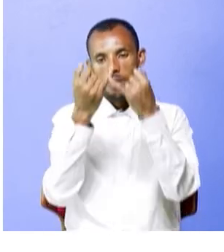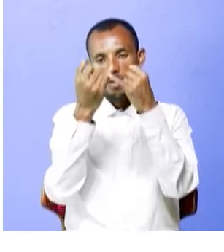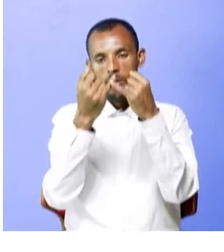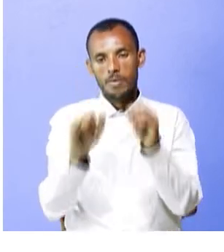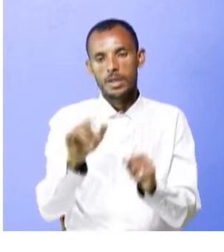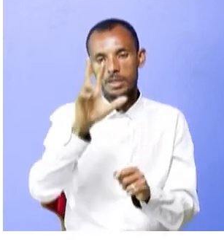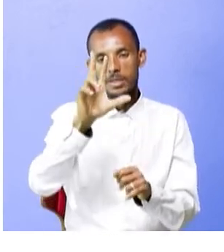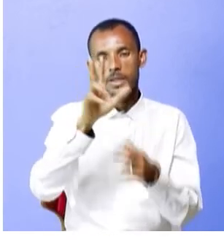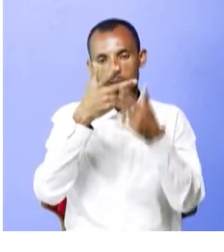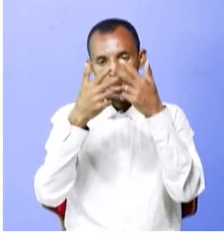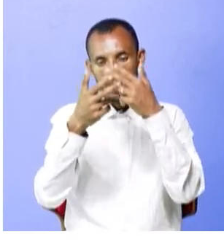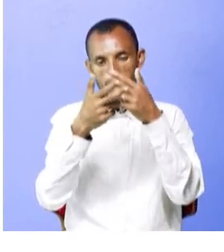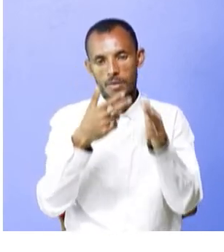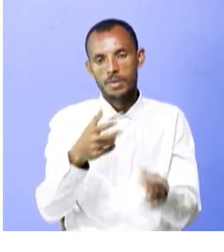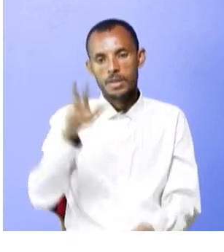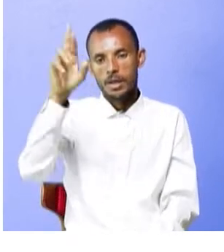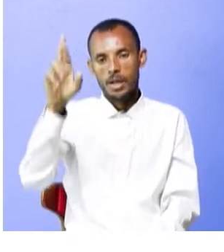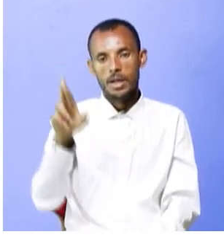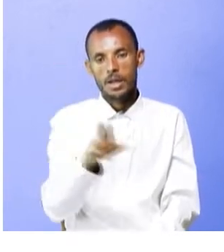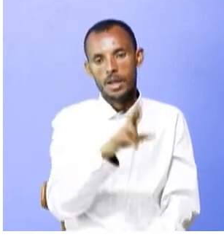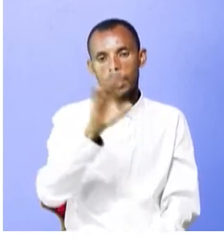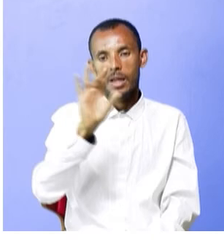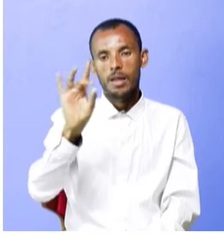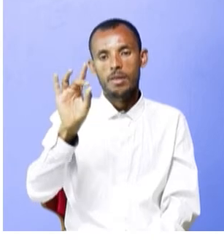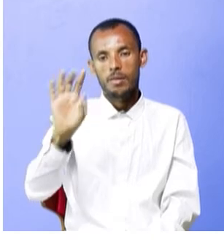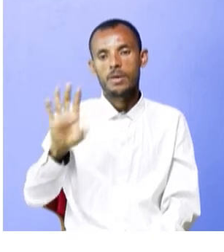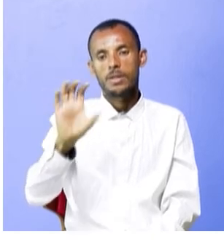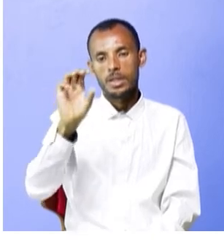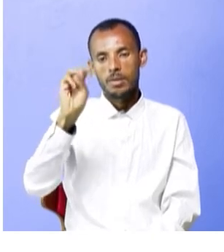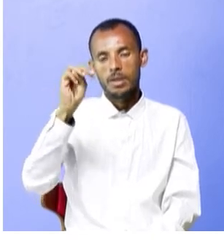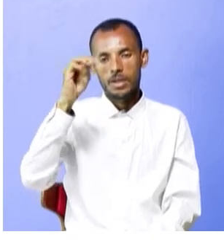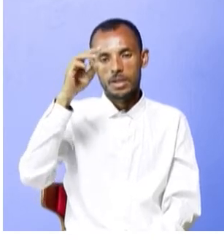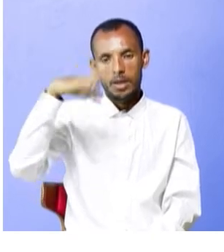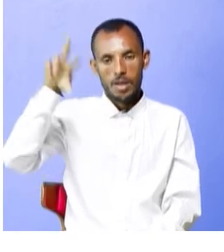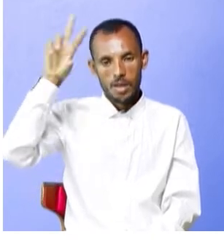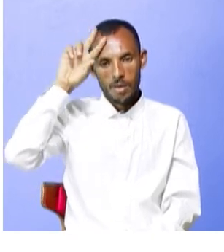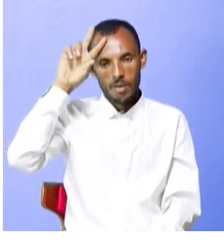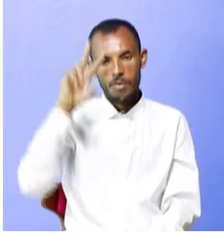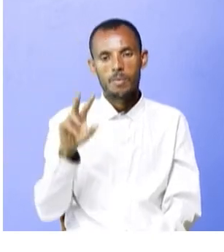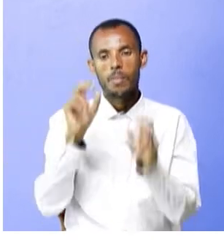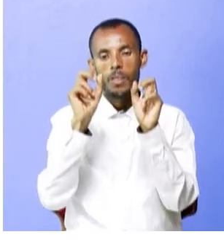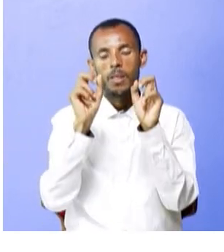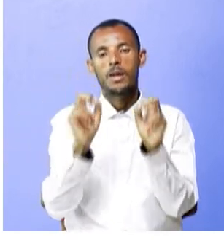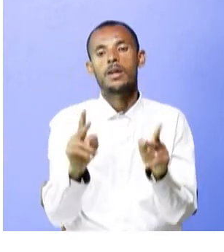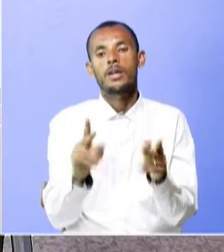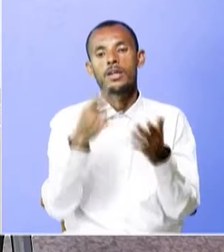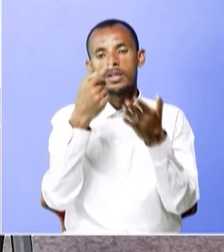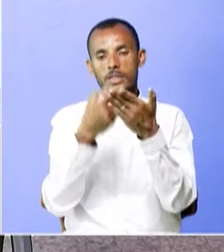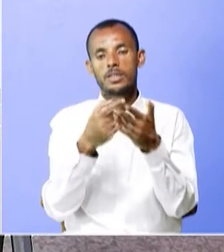64/3 times radical 84 centimeter cube. Okay,